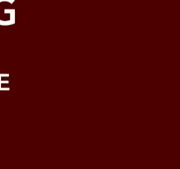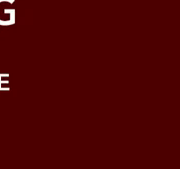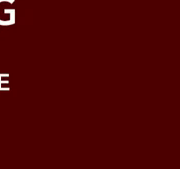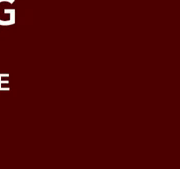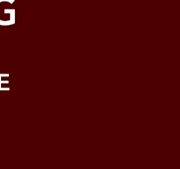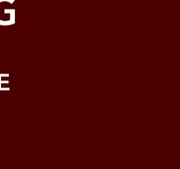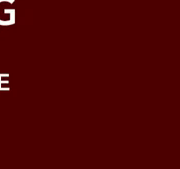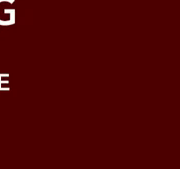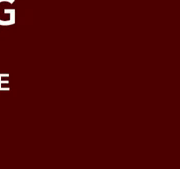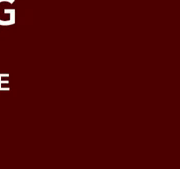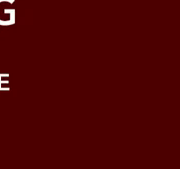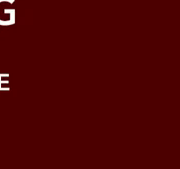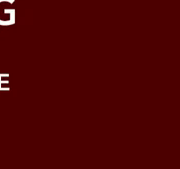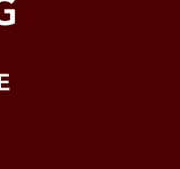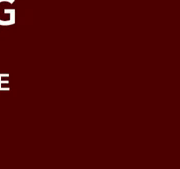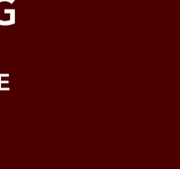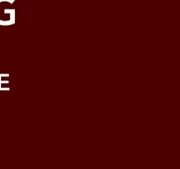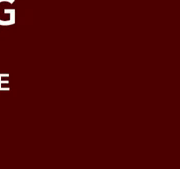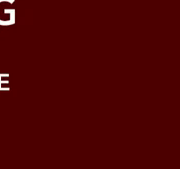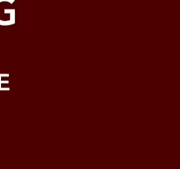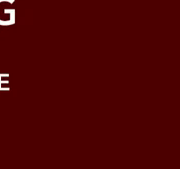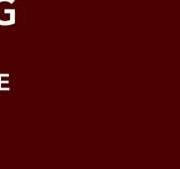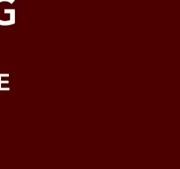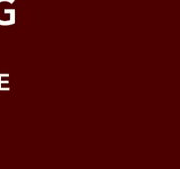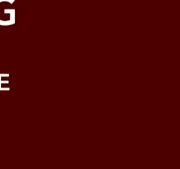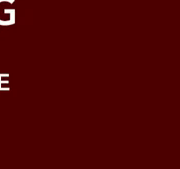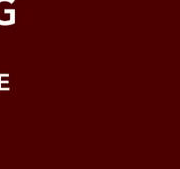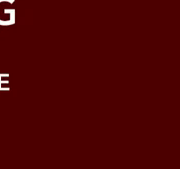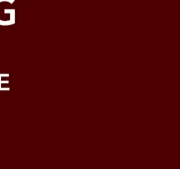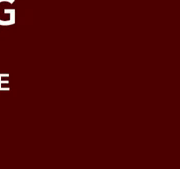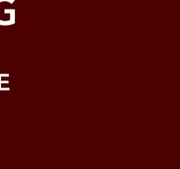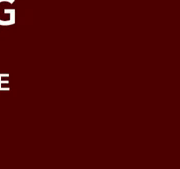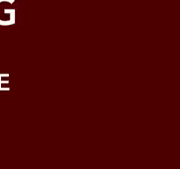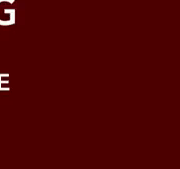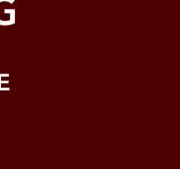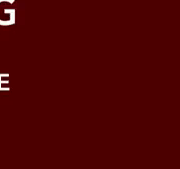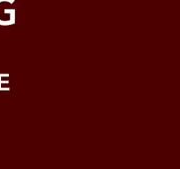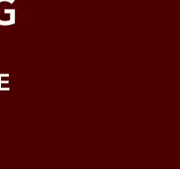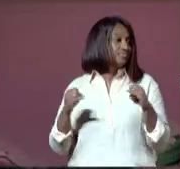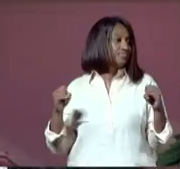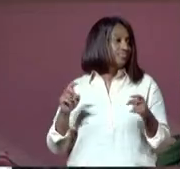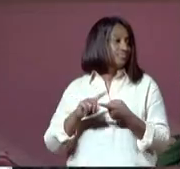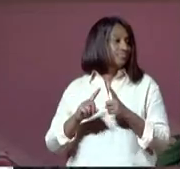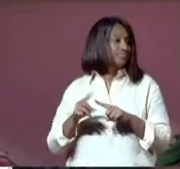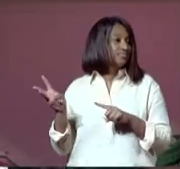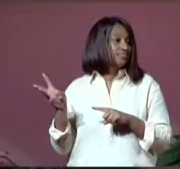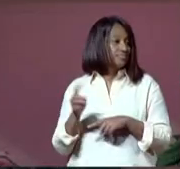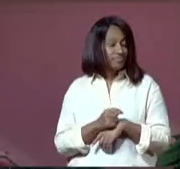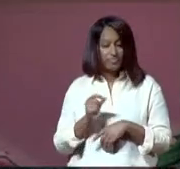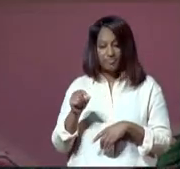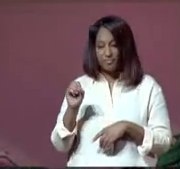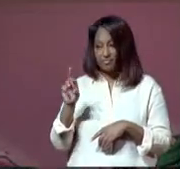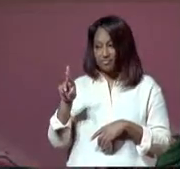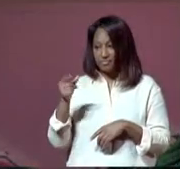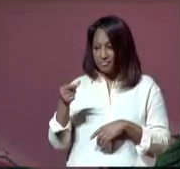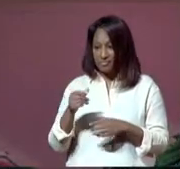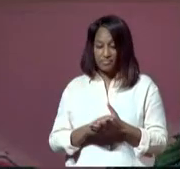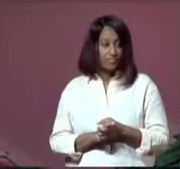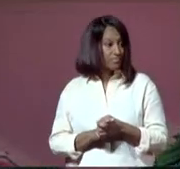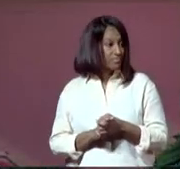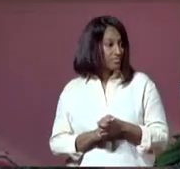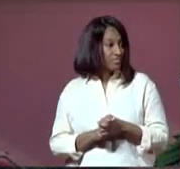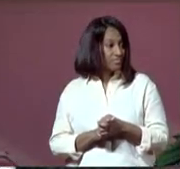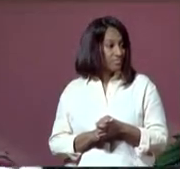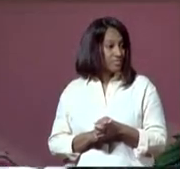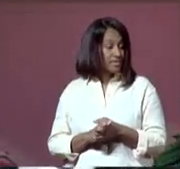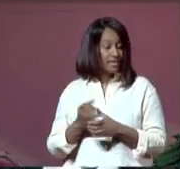app and through our website, friendshipwest.org. And if you're in the house and you're old school, you can give, of